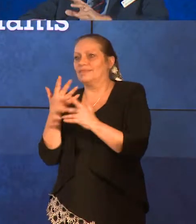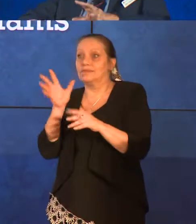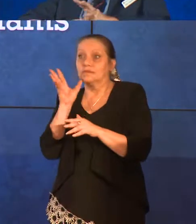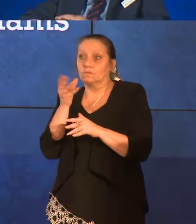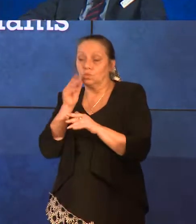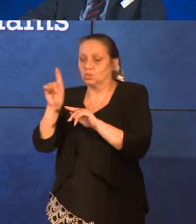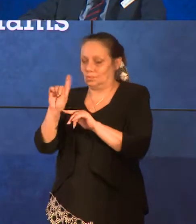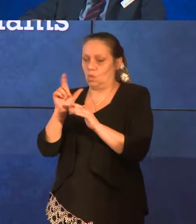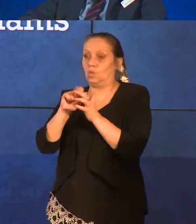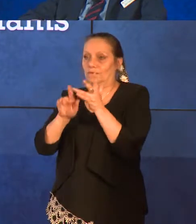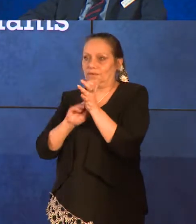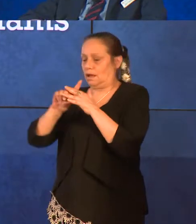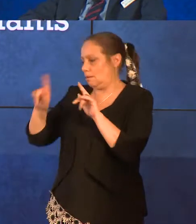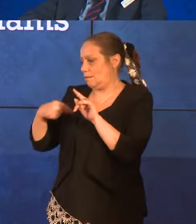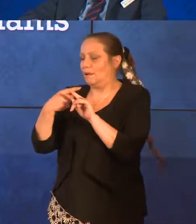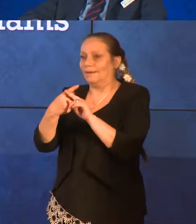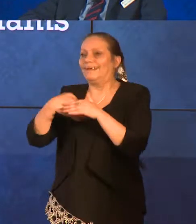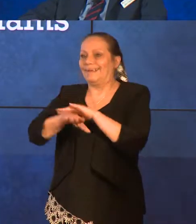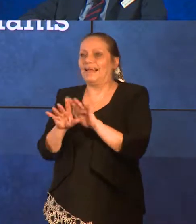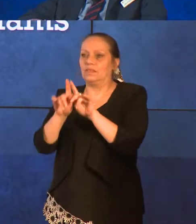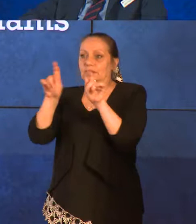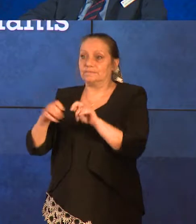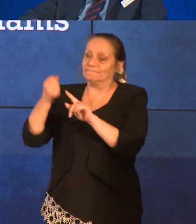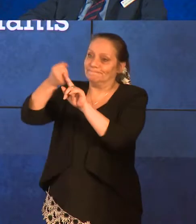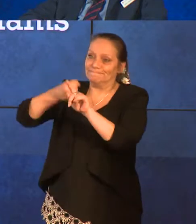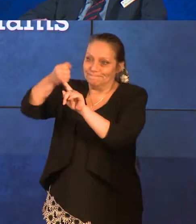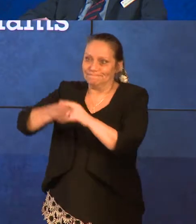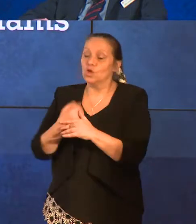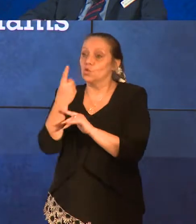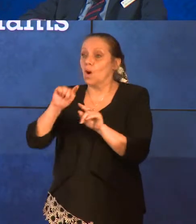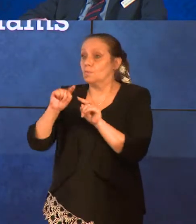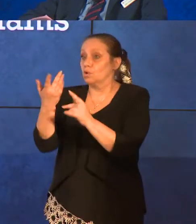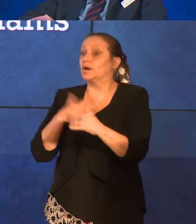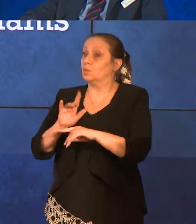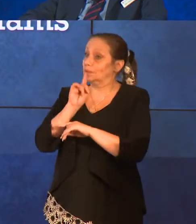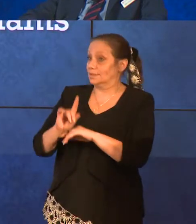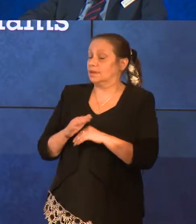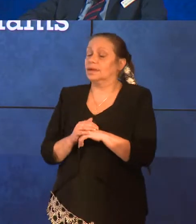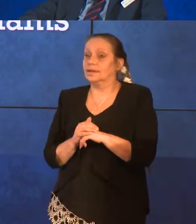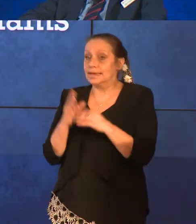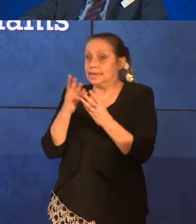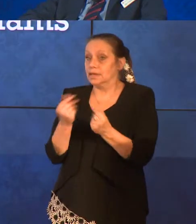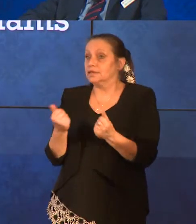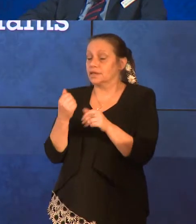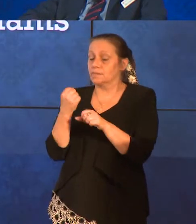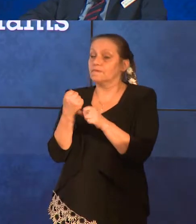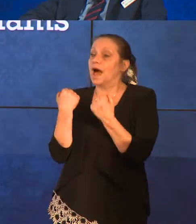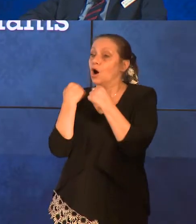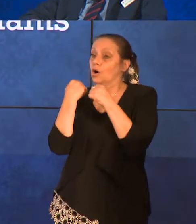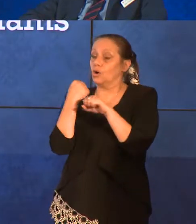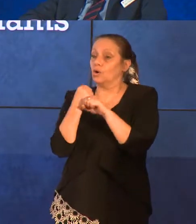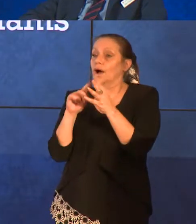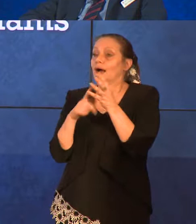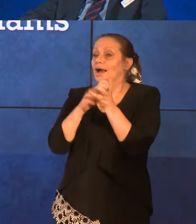about some of the work that we've done there in systemic advocacy. The one point I'd make at the outset is that some of our guardianship clients